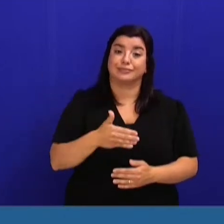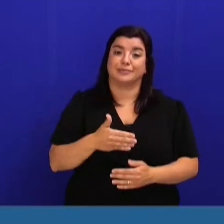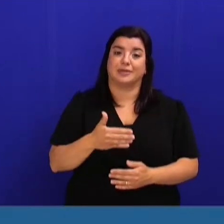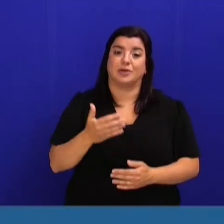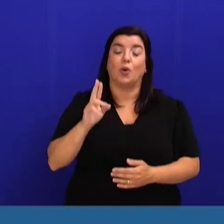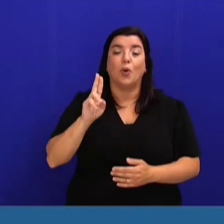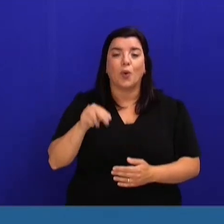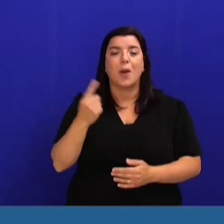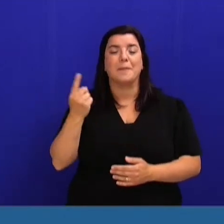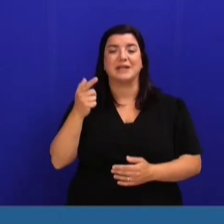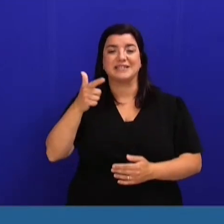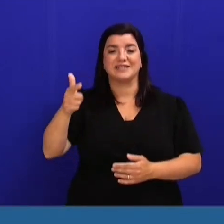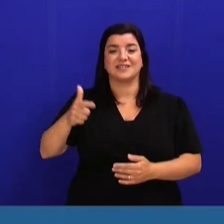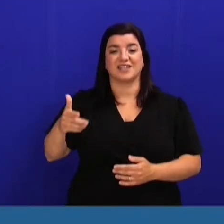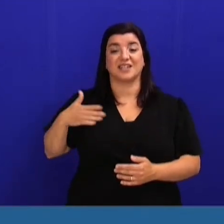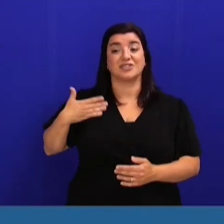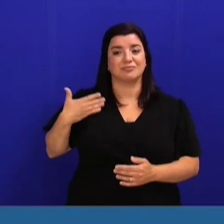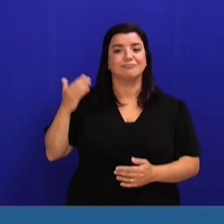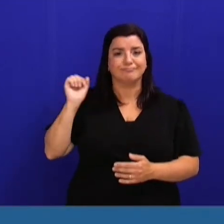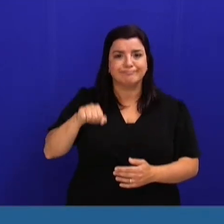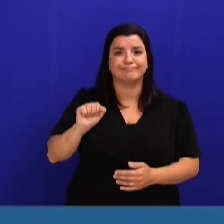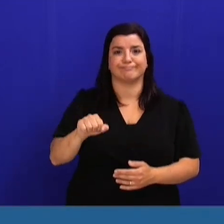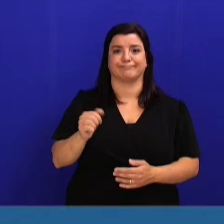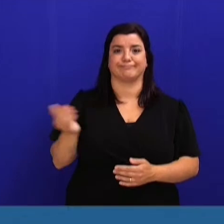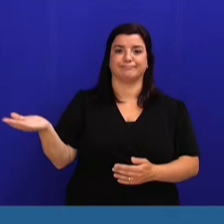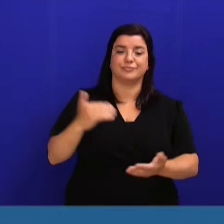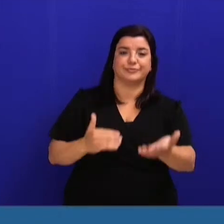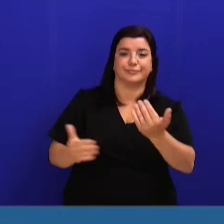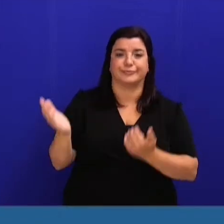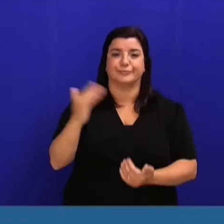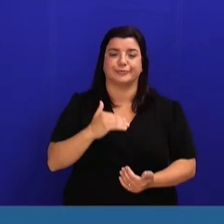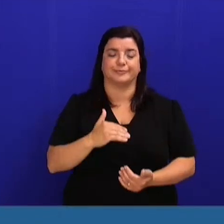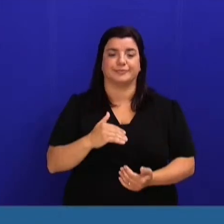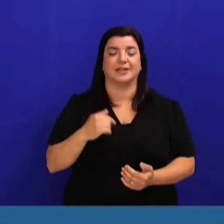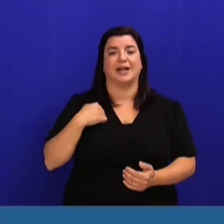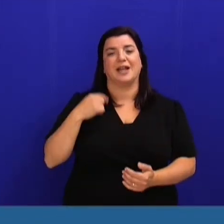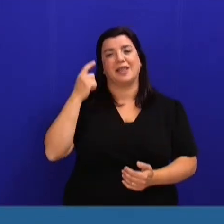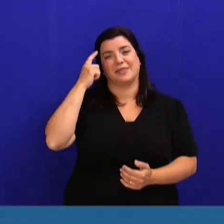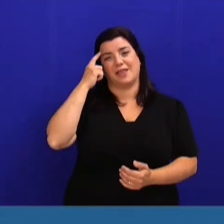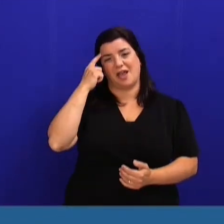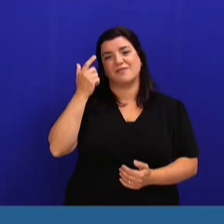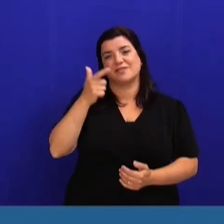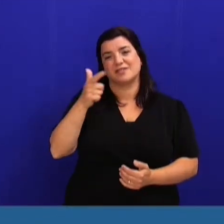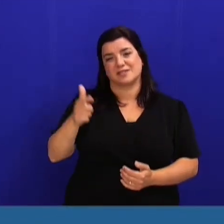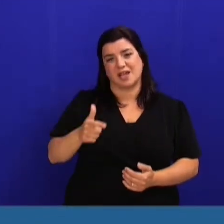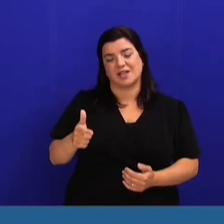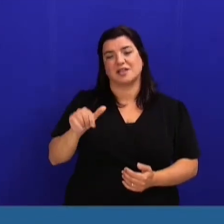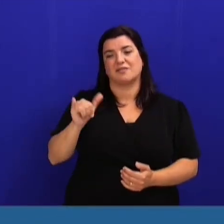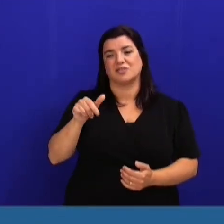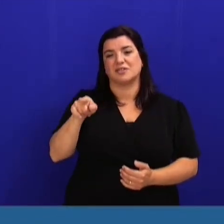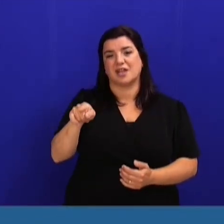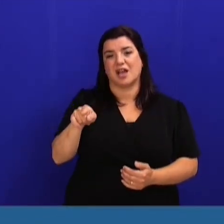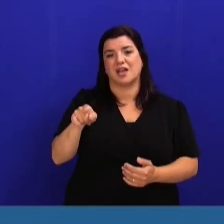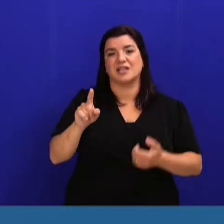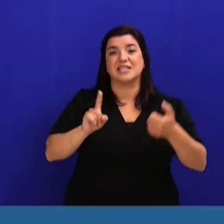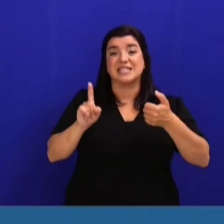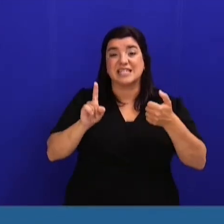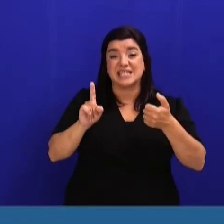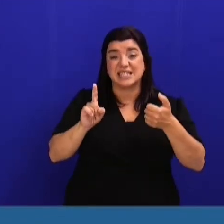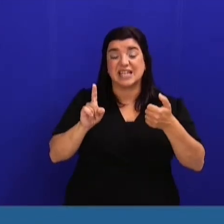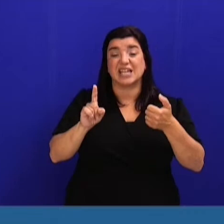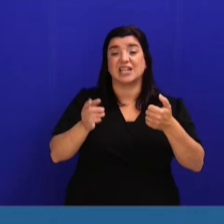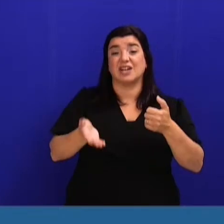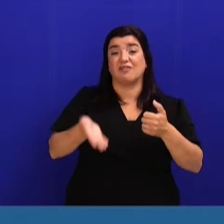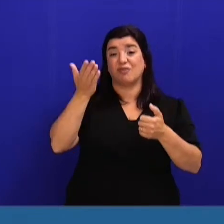ukoll qegħdin naraw li dawn ġew biħġarhom ukoll u nistennew li bħalissa dawn iż-żgħażagħ ħafna minnhom ta' 16-il sena għaddejjin